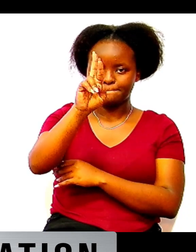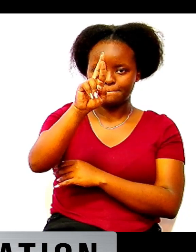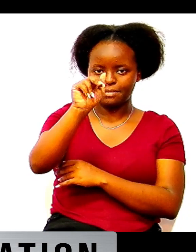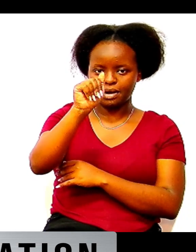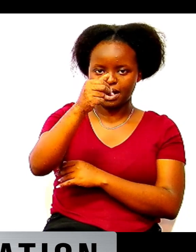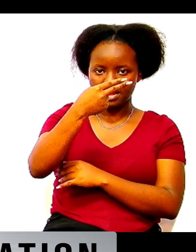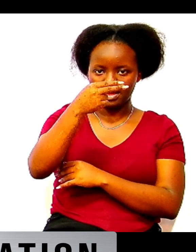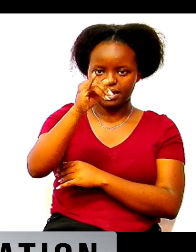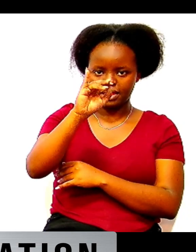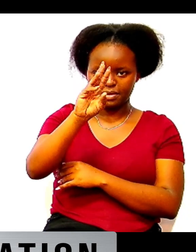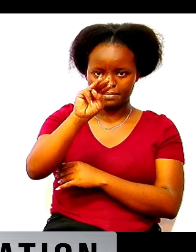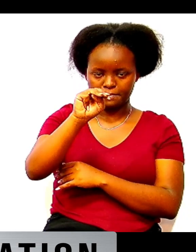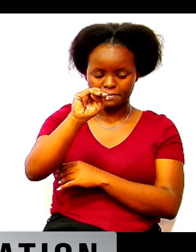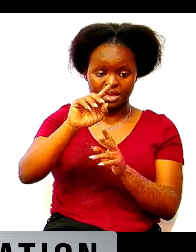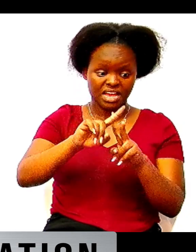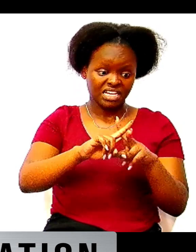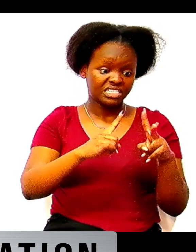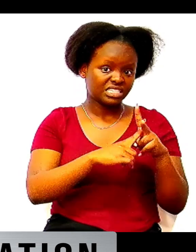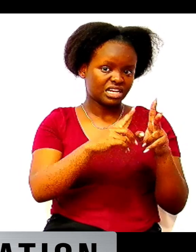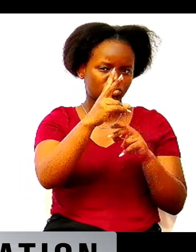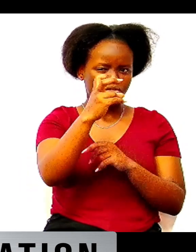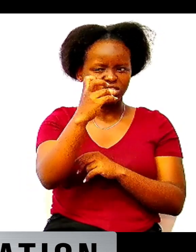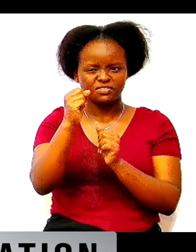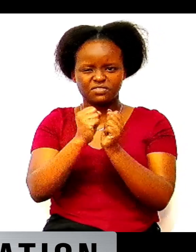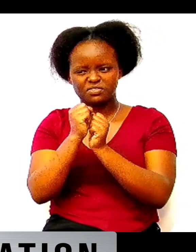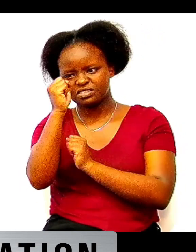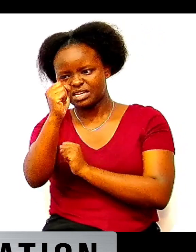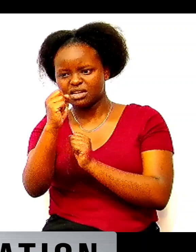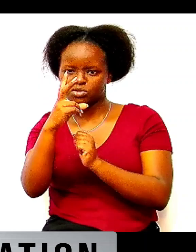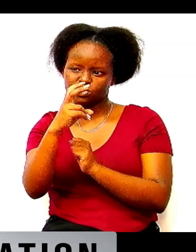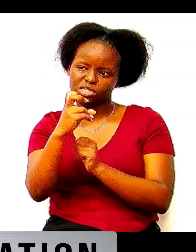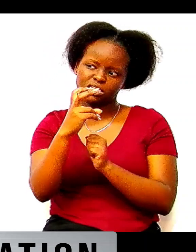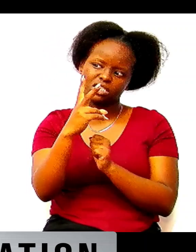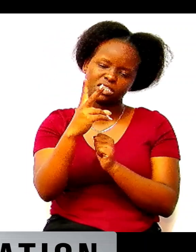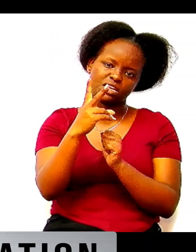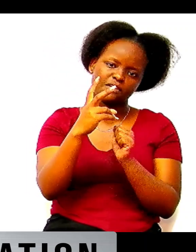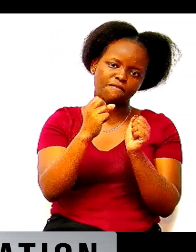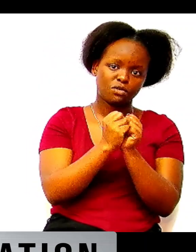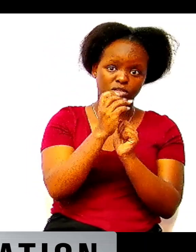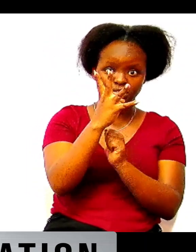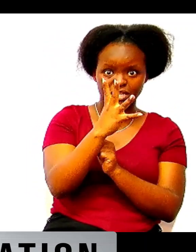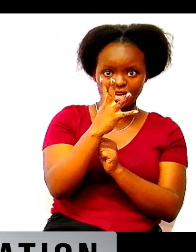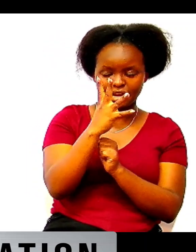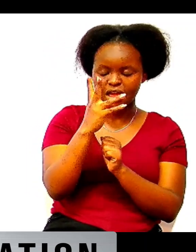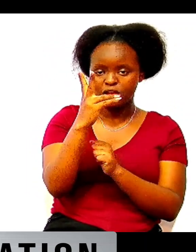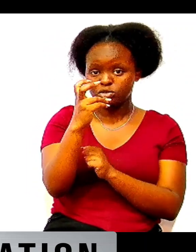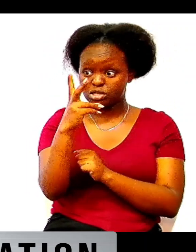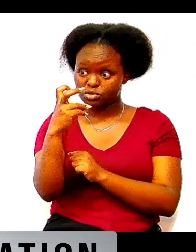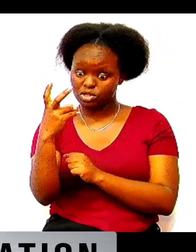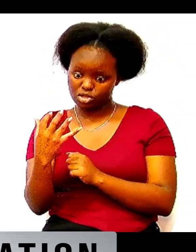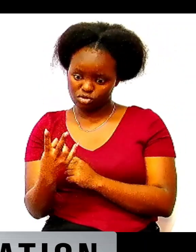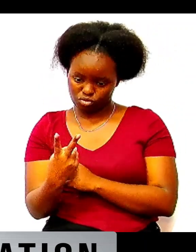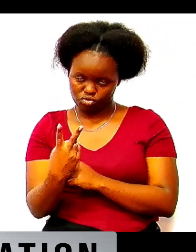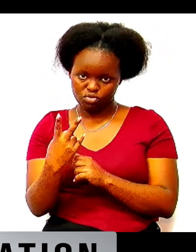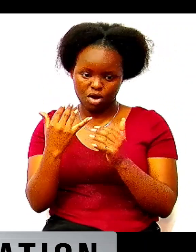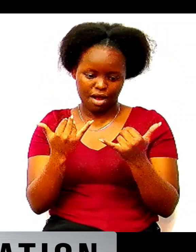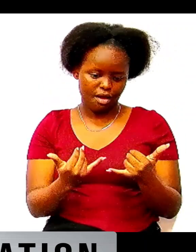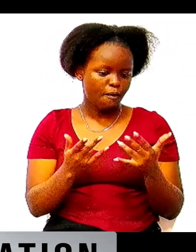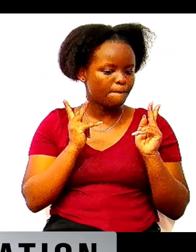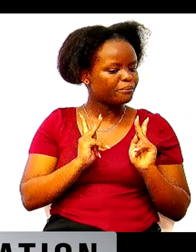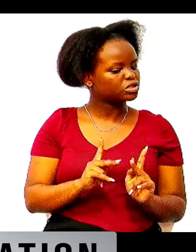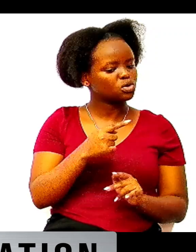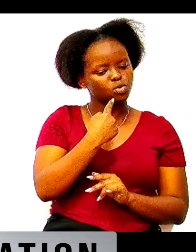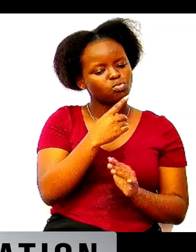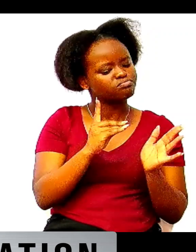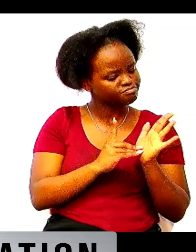started in 2014, and by 2022, Right. Ibrahim Traore was now the person who looks like the